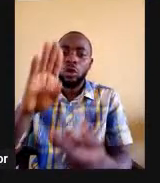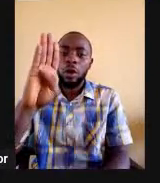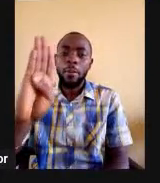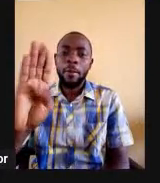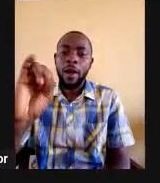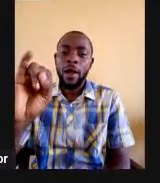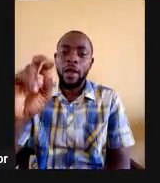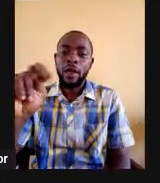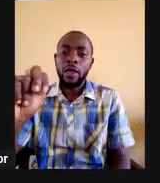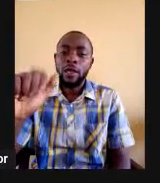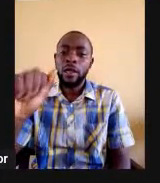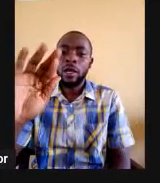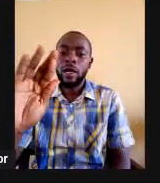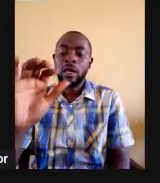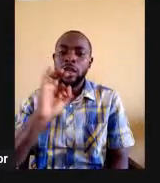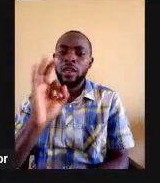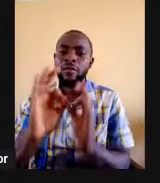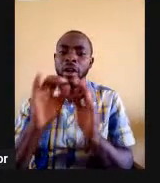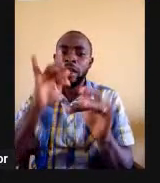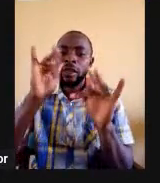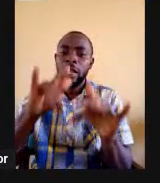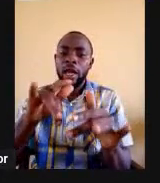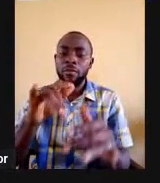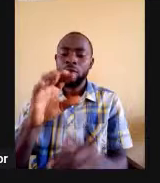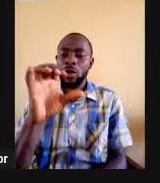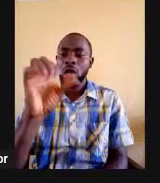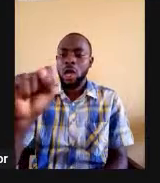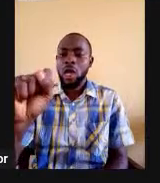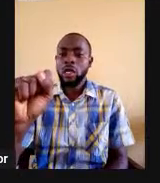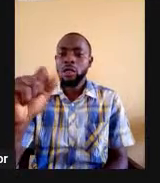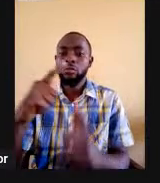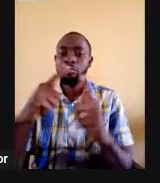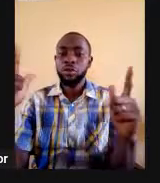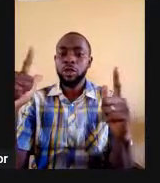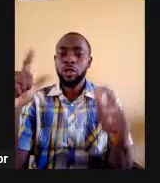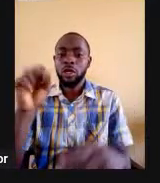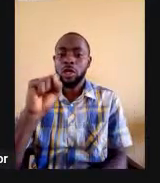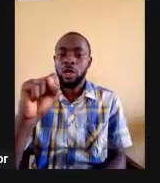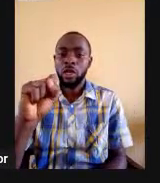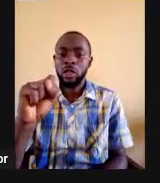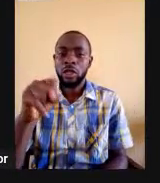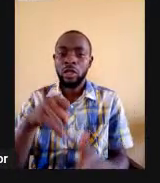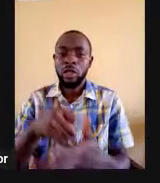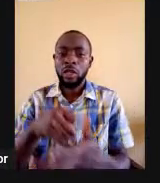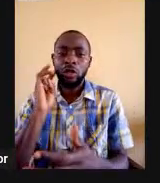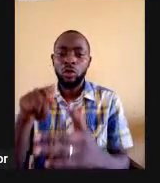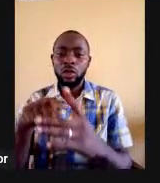the S capital letter, it will start with